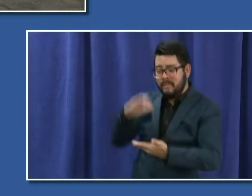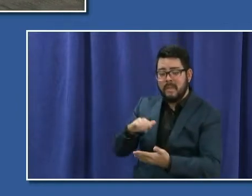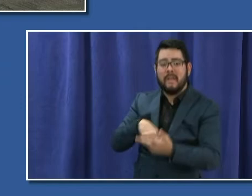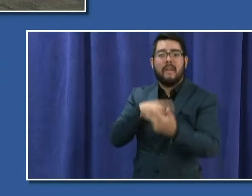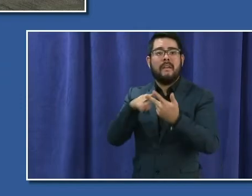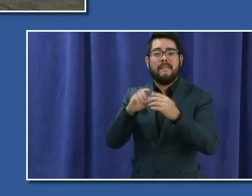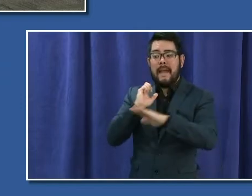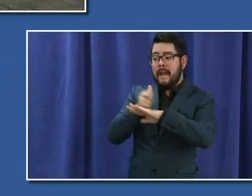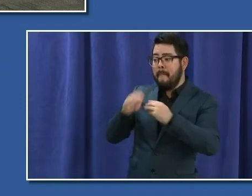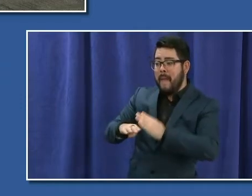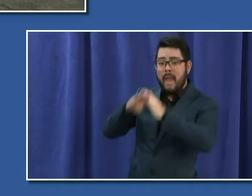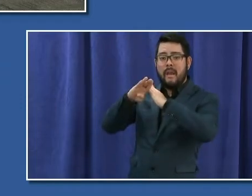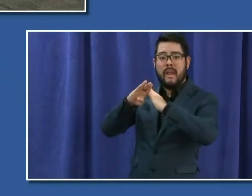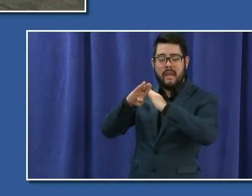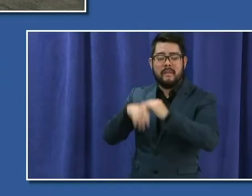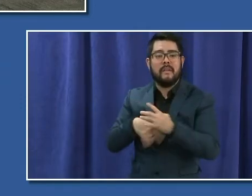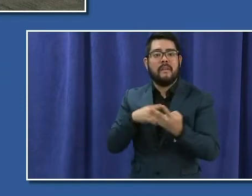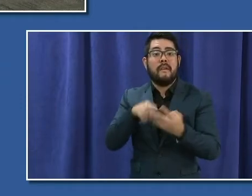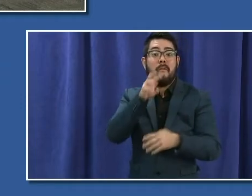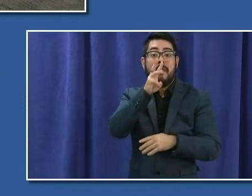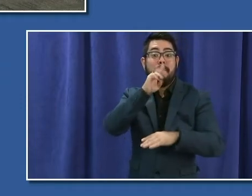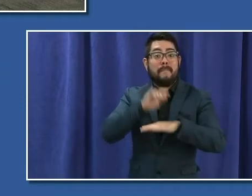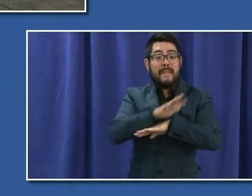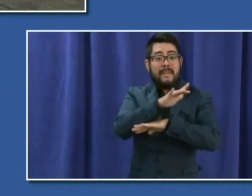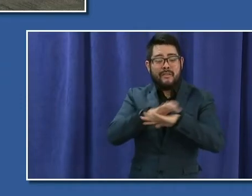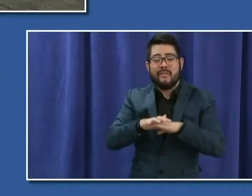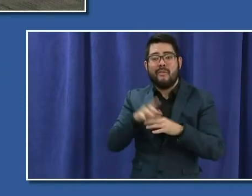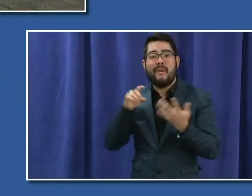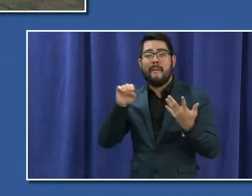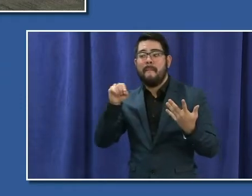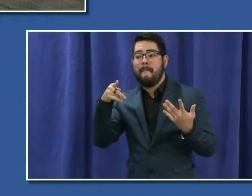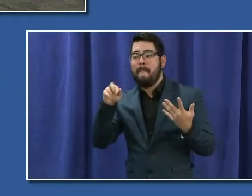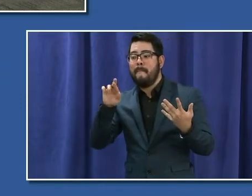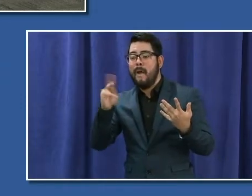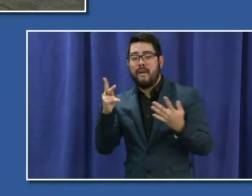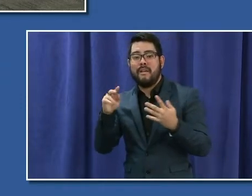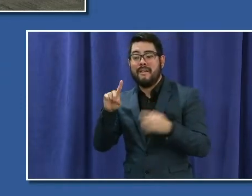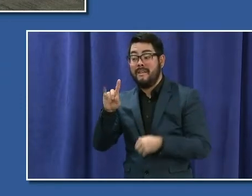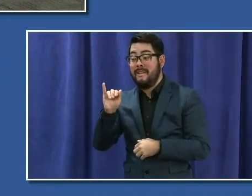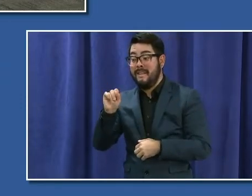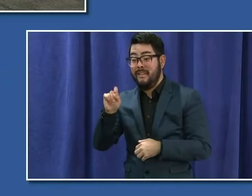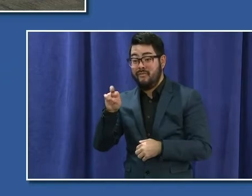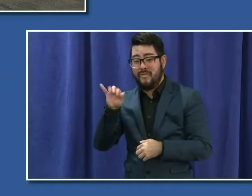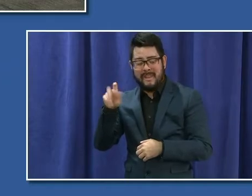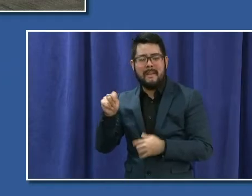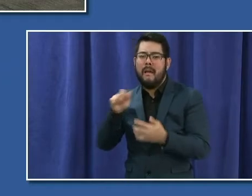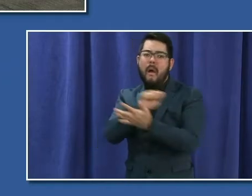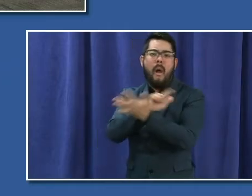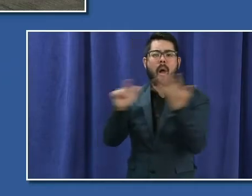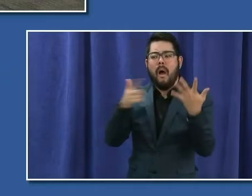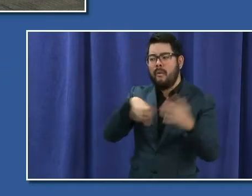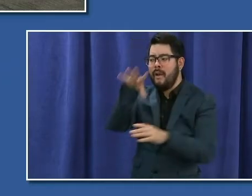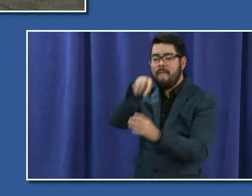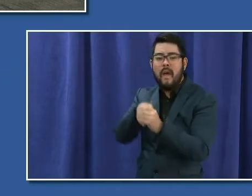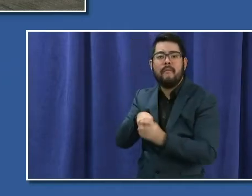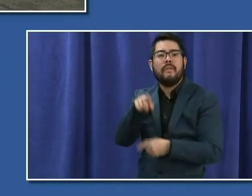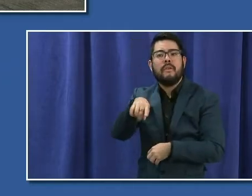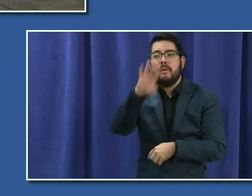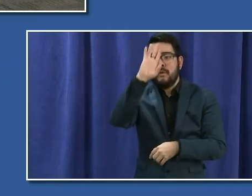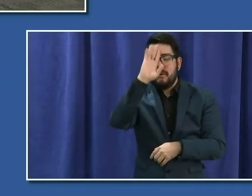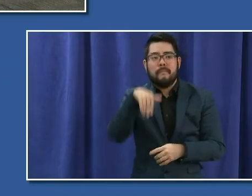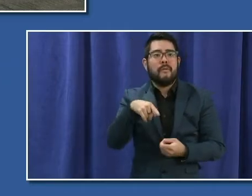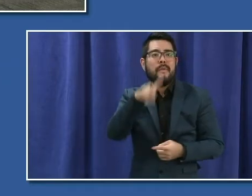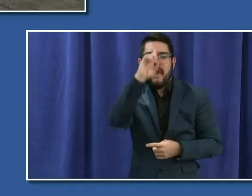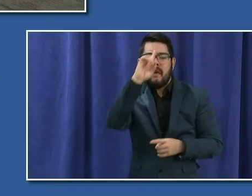beach areas, including with our friends at the Park District and the Army Corps of Engineers. Those are all responsibilities that you'd maybe not think of our